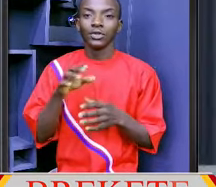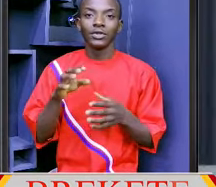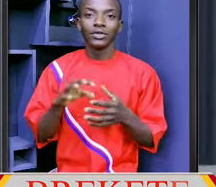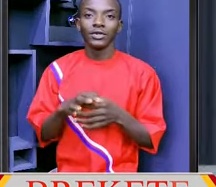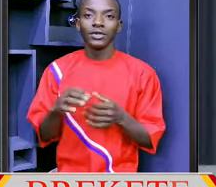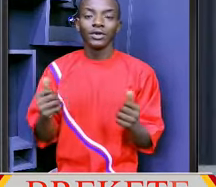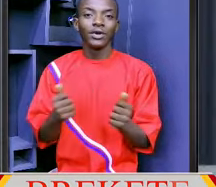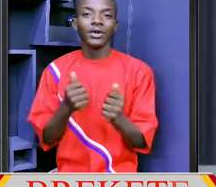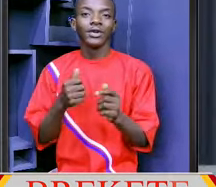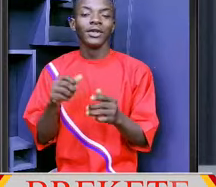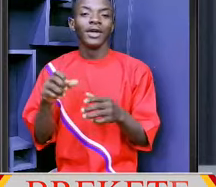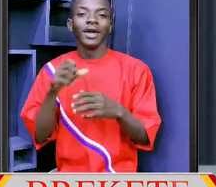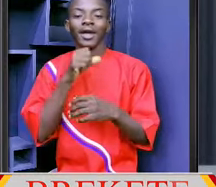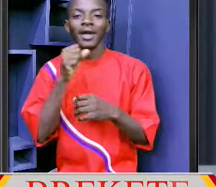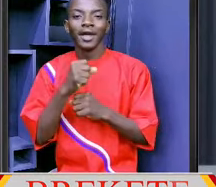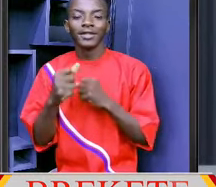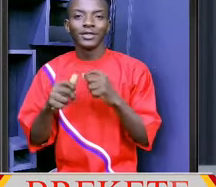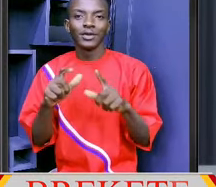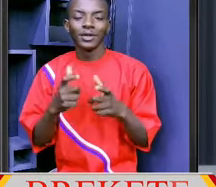You follow. Now, your age group.